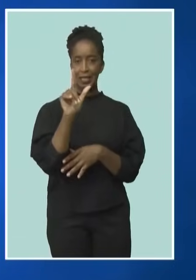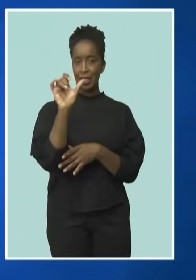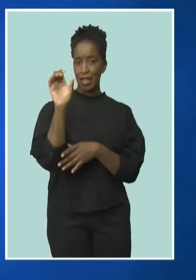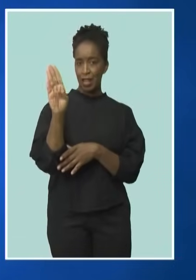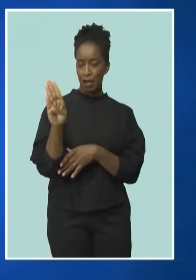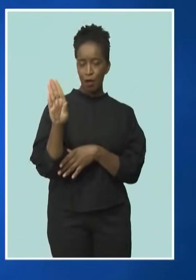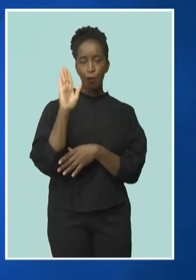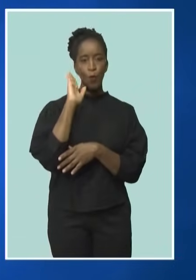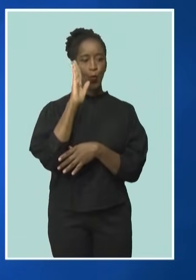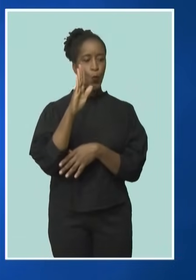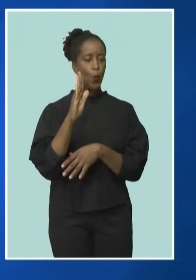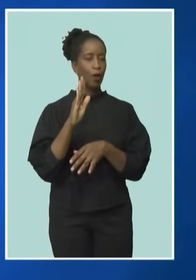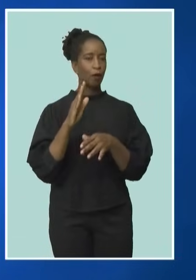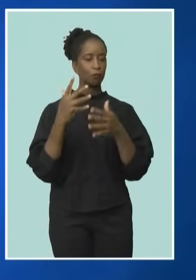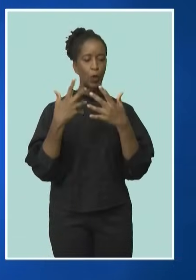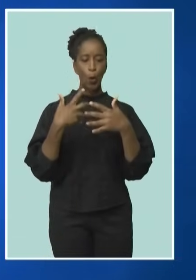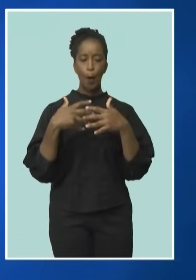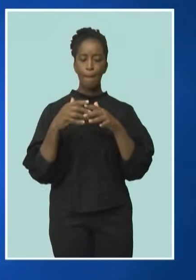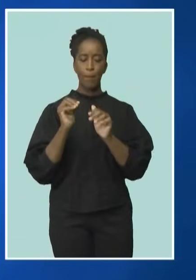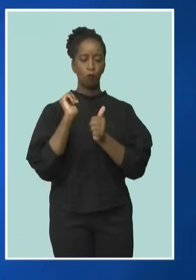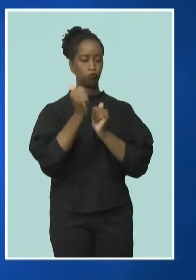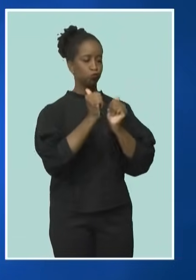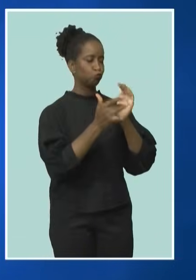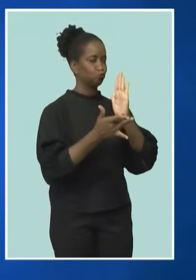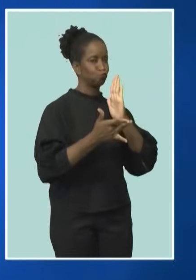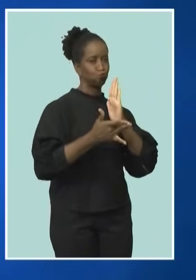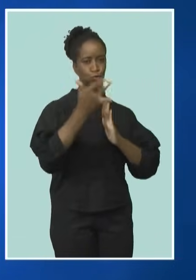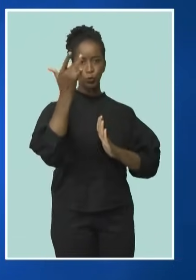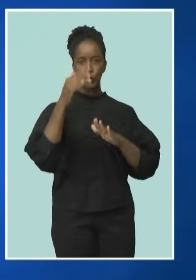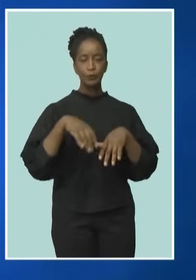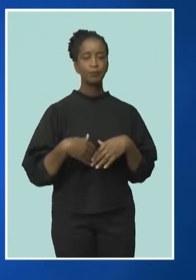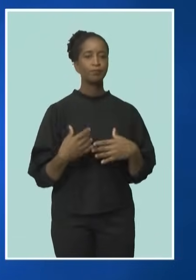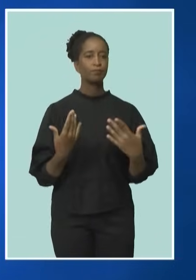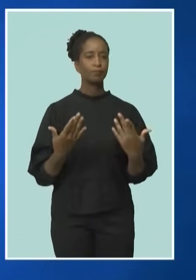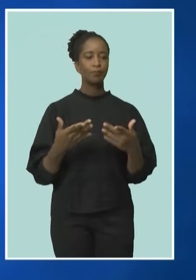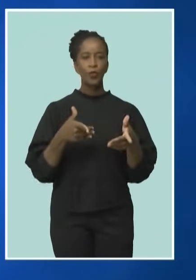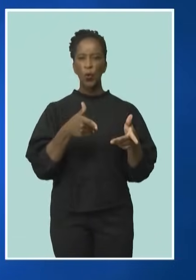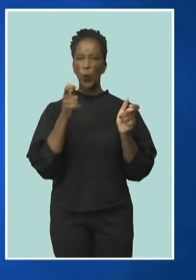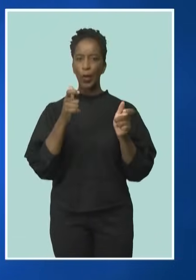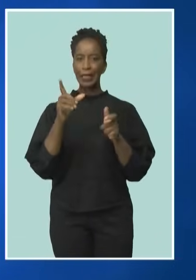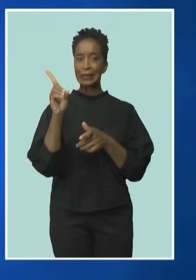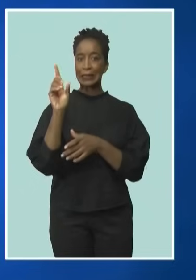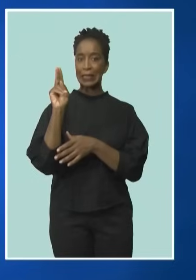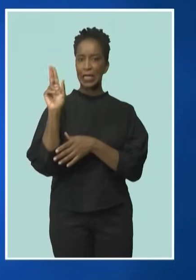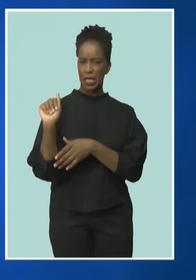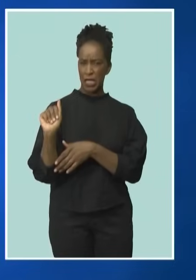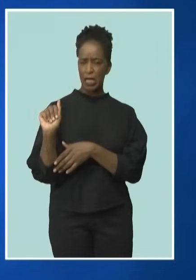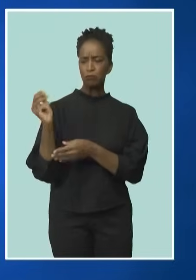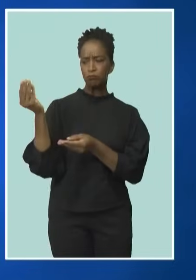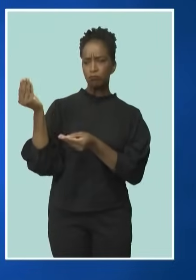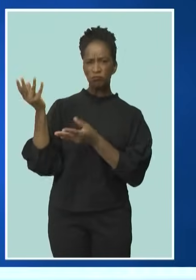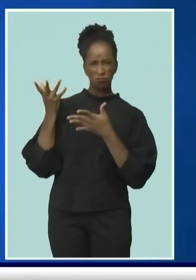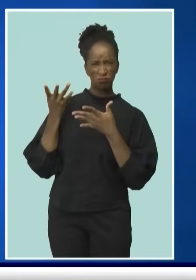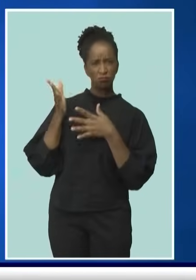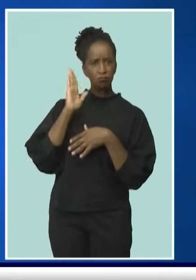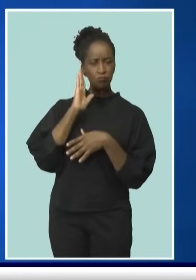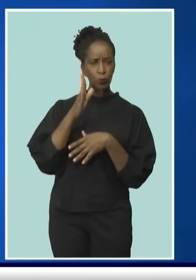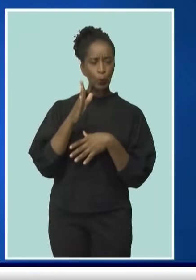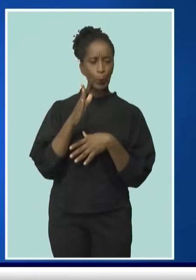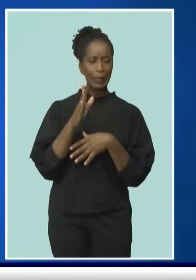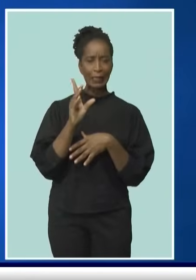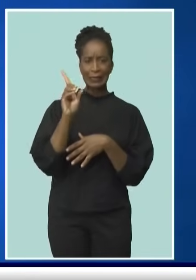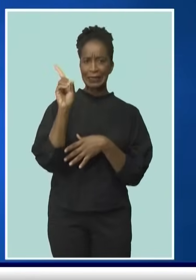with state-of-the-art equipment, including rapid hit DNA, and I think the director tells me that that will give